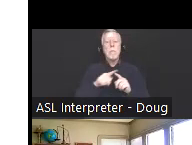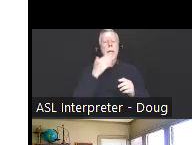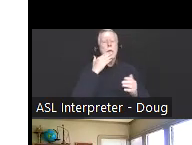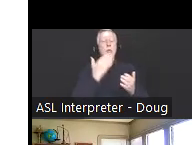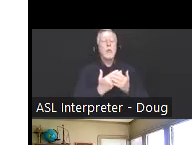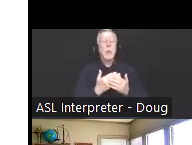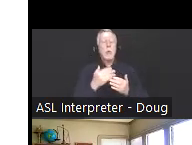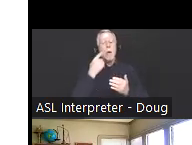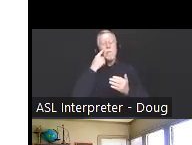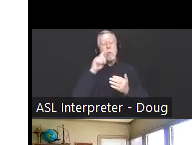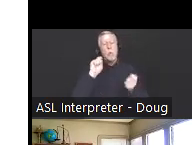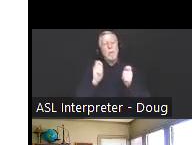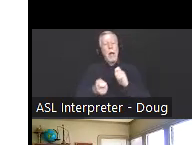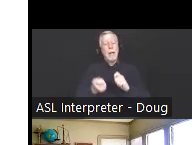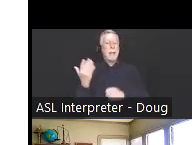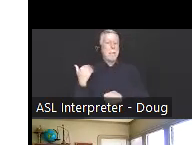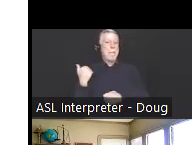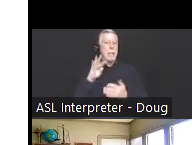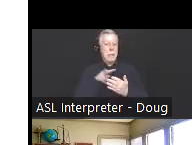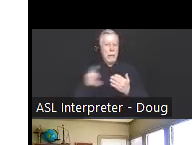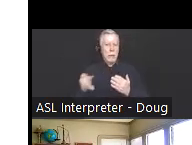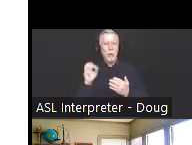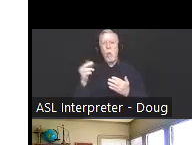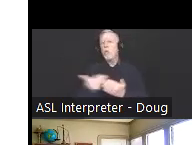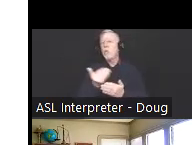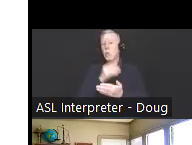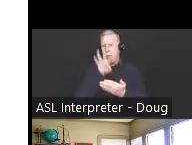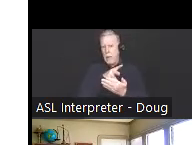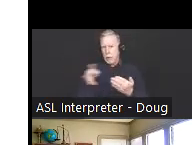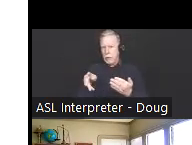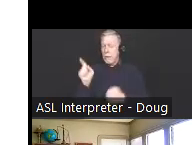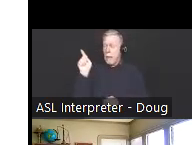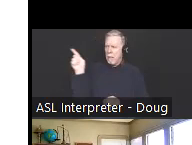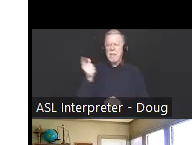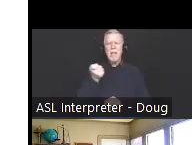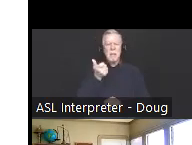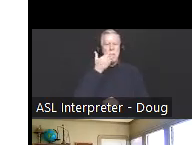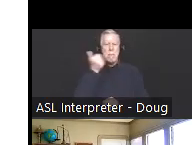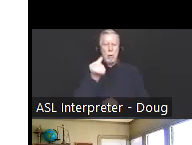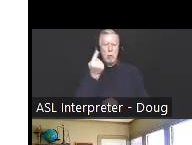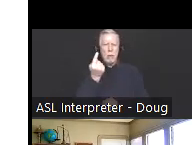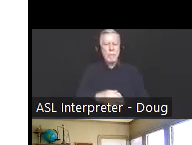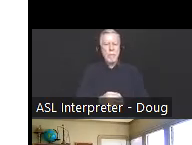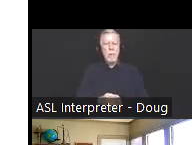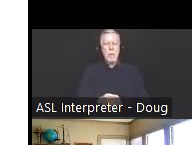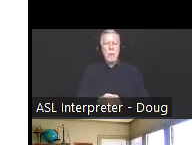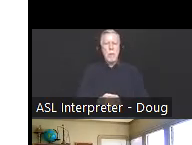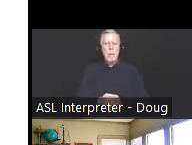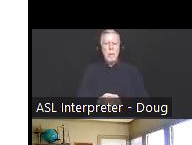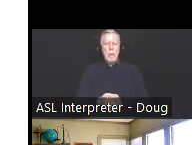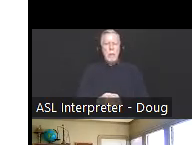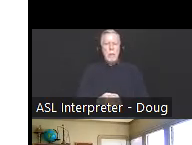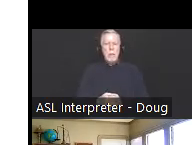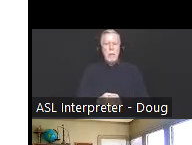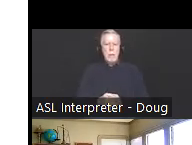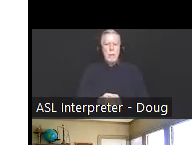for tables that you're composing. Just a little bit better one. And then what he does